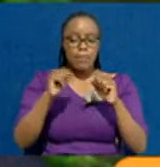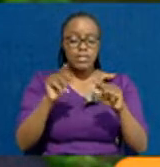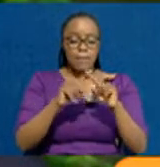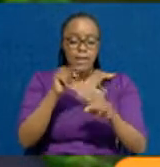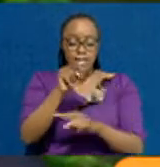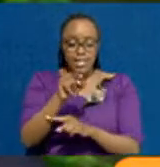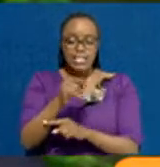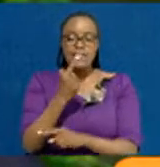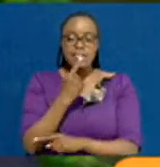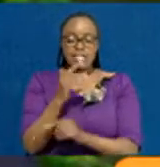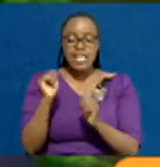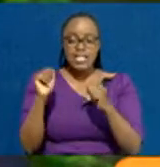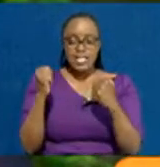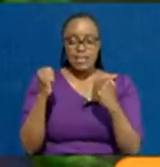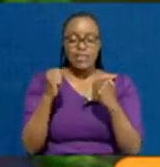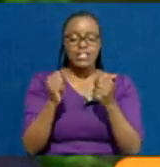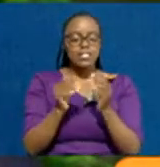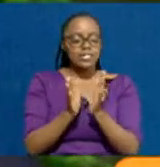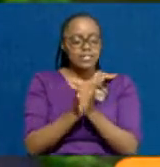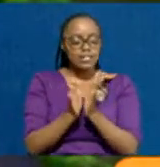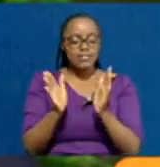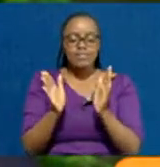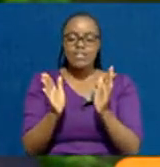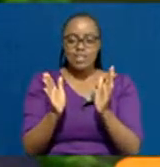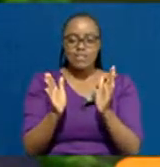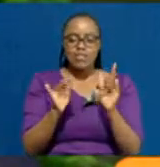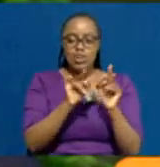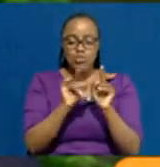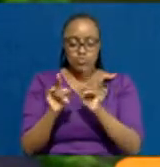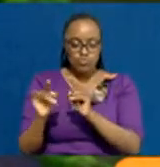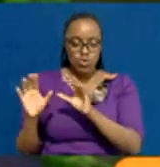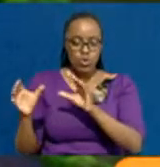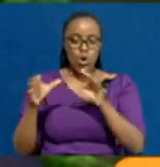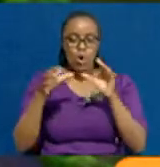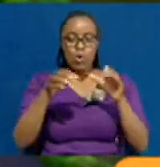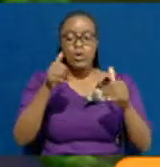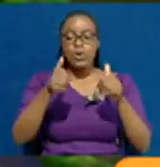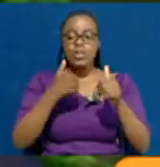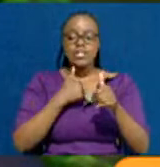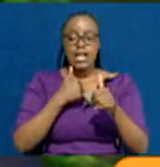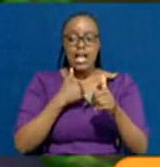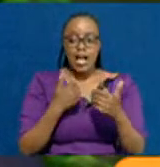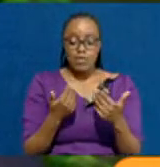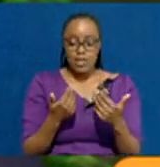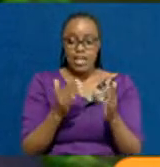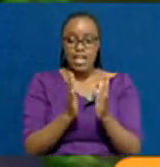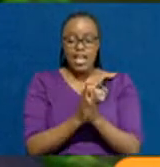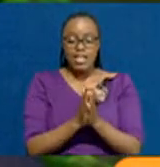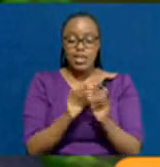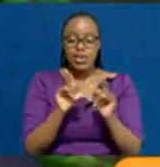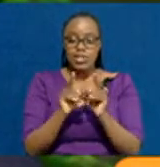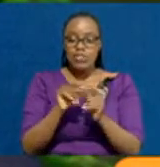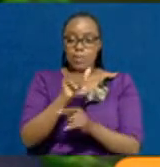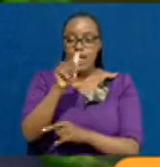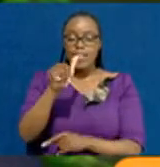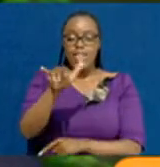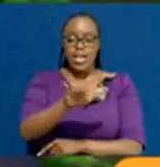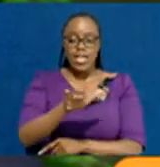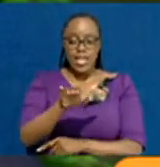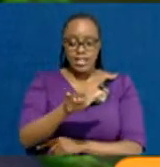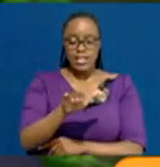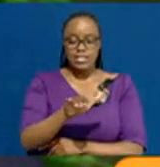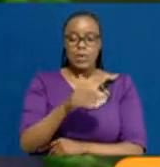are safe across the population cohorts that are getting. And elsewhere, from practice elsewhere,